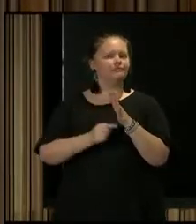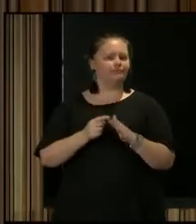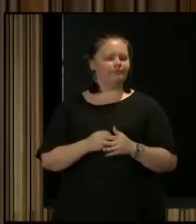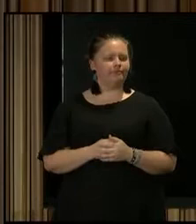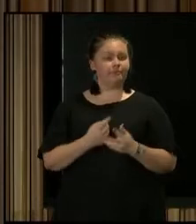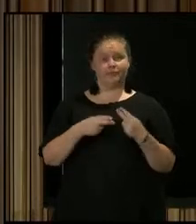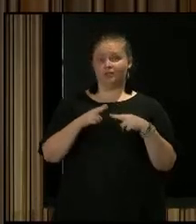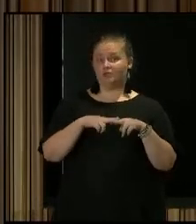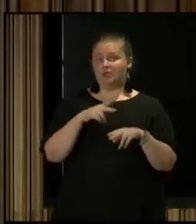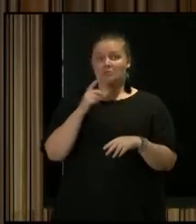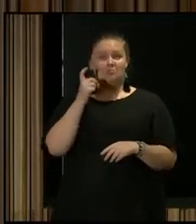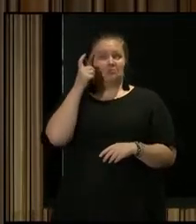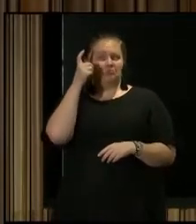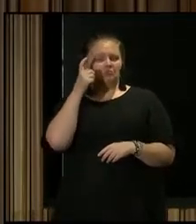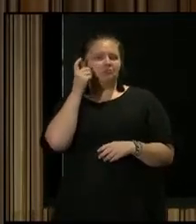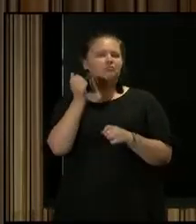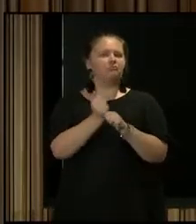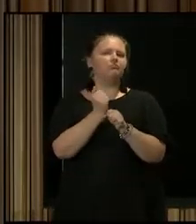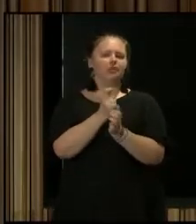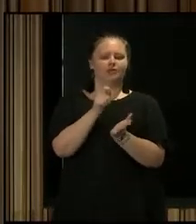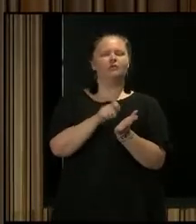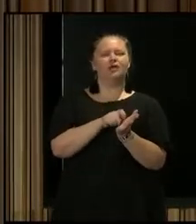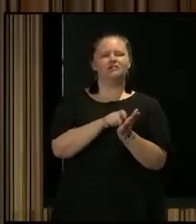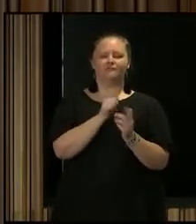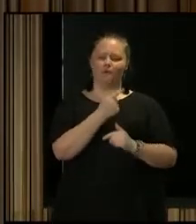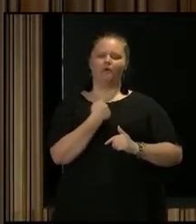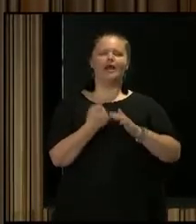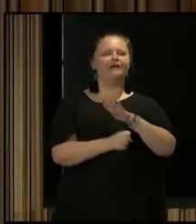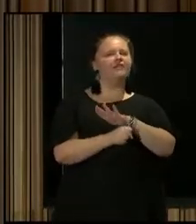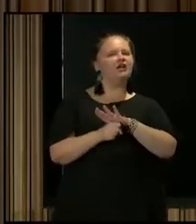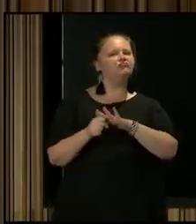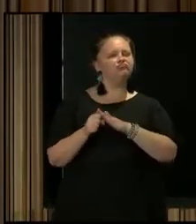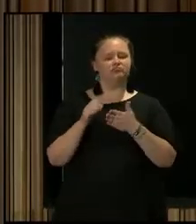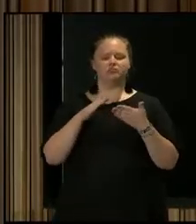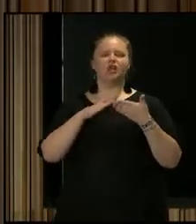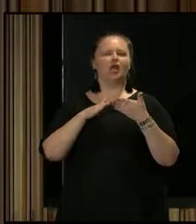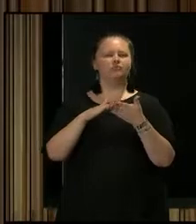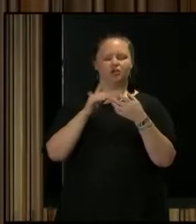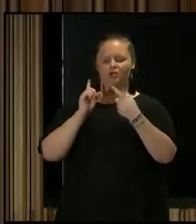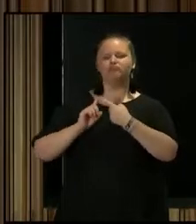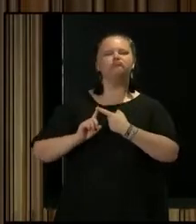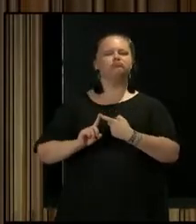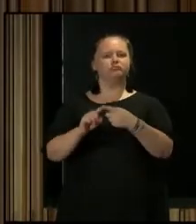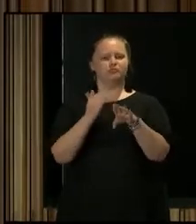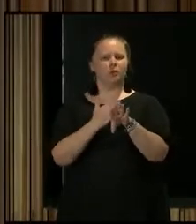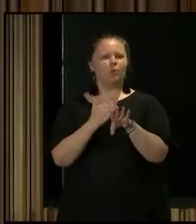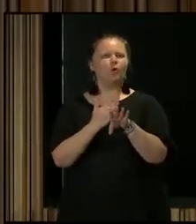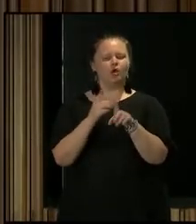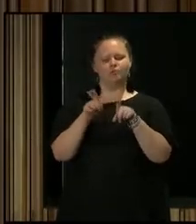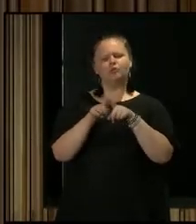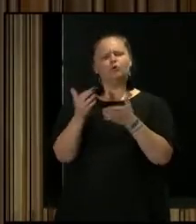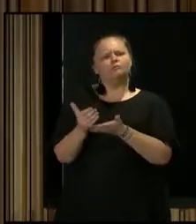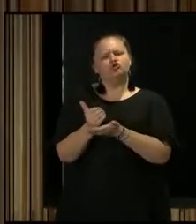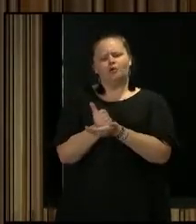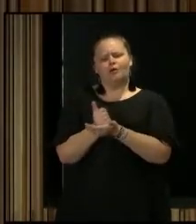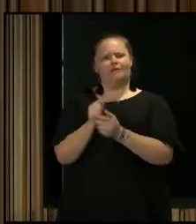a tax-deductible donation to the Foundation, it helps to continue the work and preserve the state's unique history and culture for future generations.